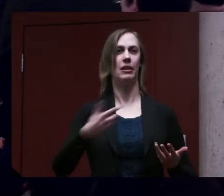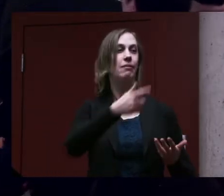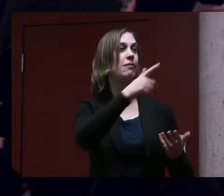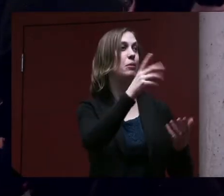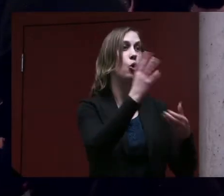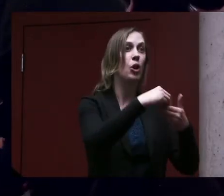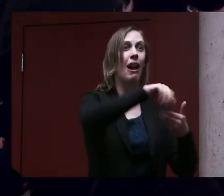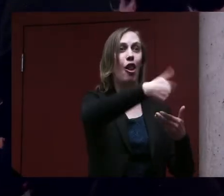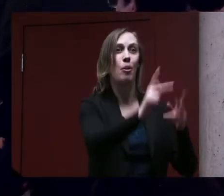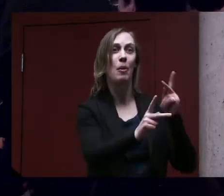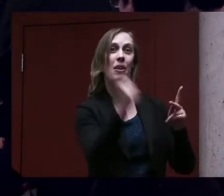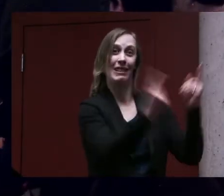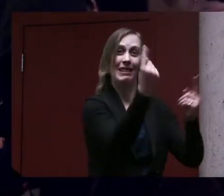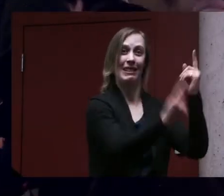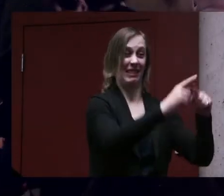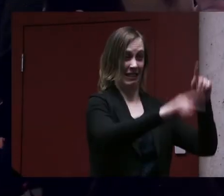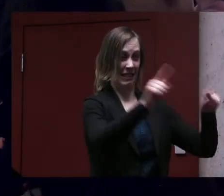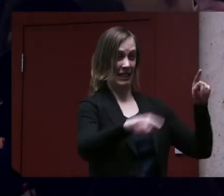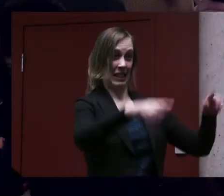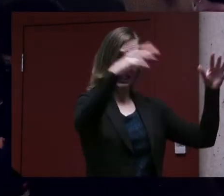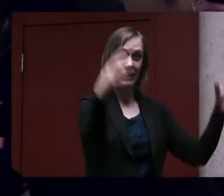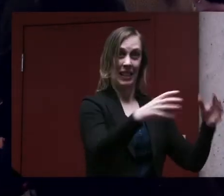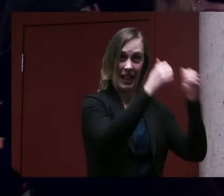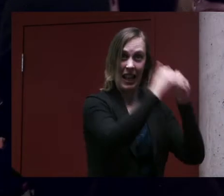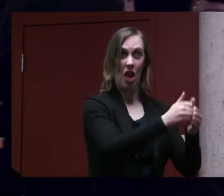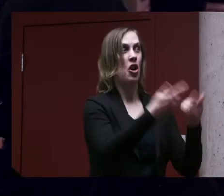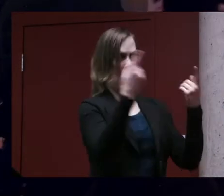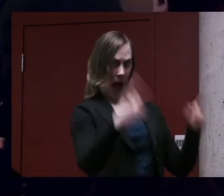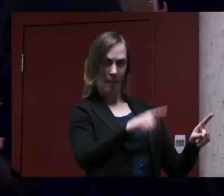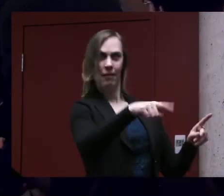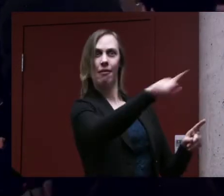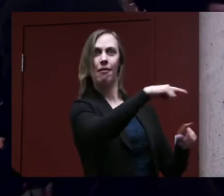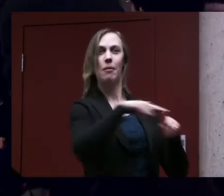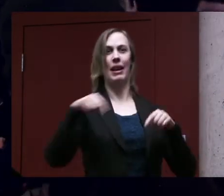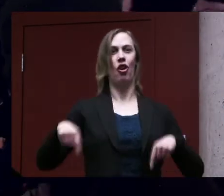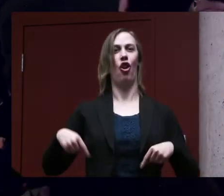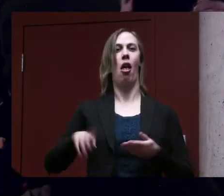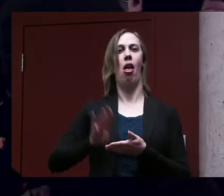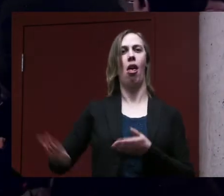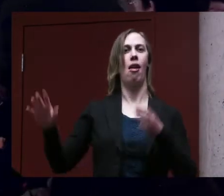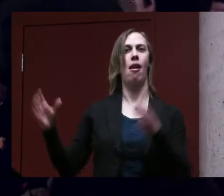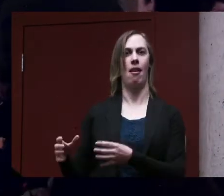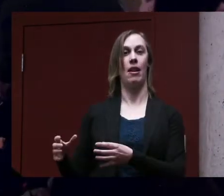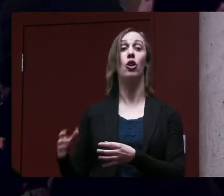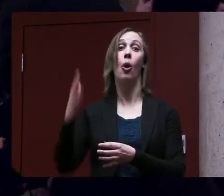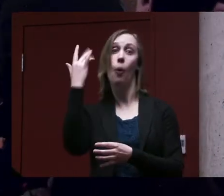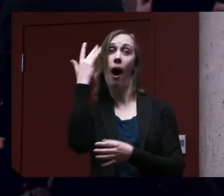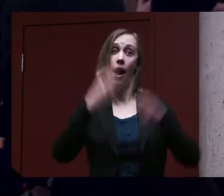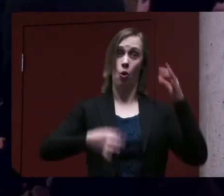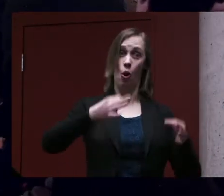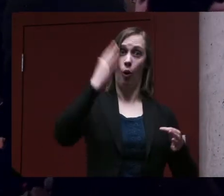with disabilities. So the purpose of the human rights complaint is to force government to meet their legal